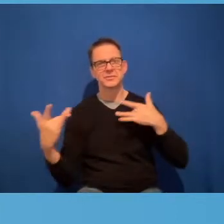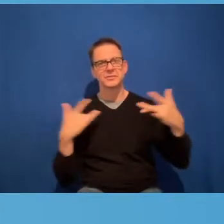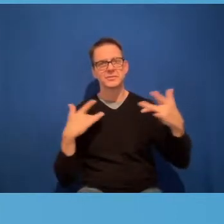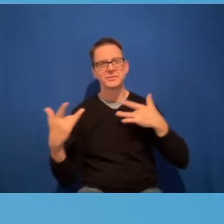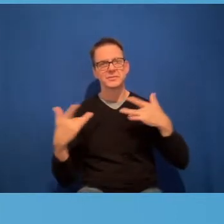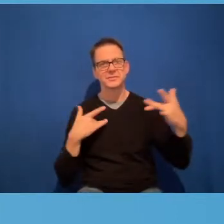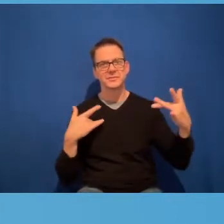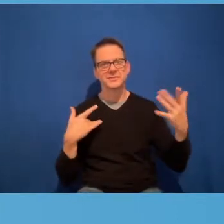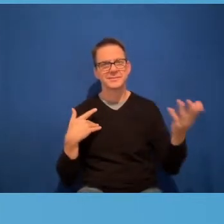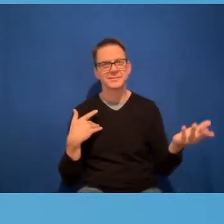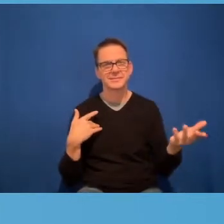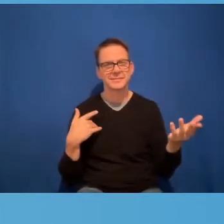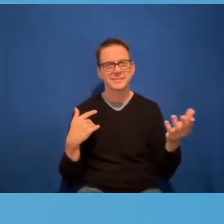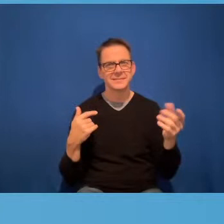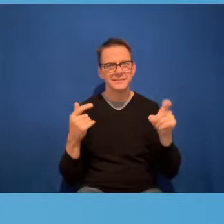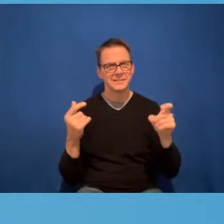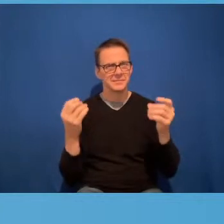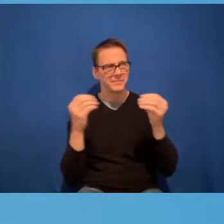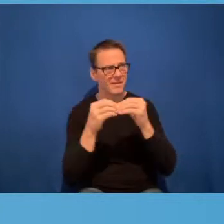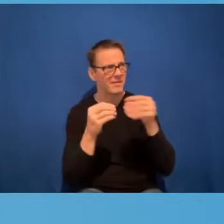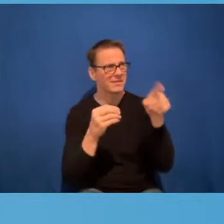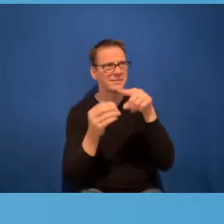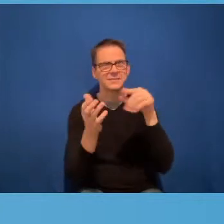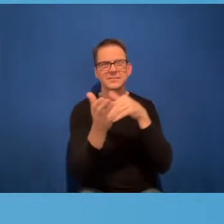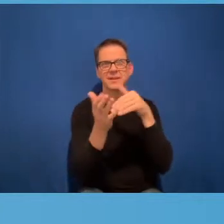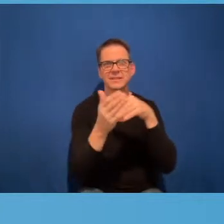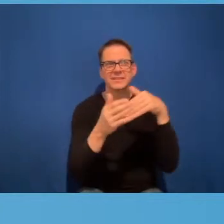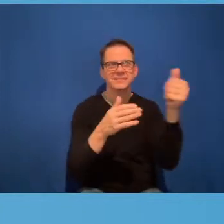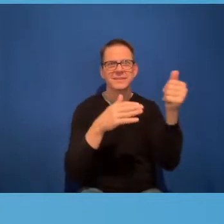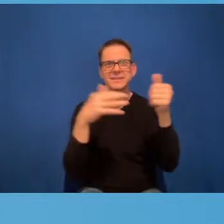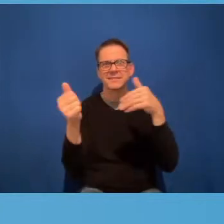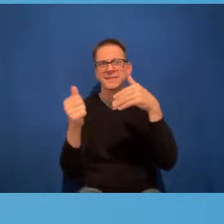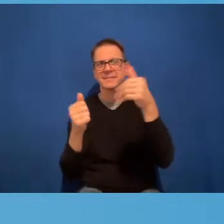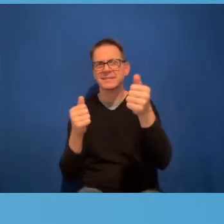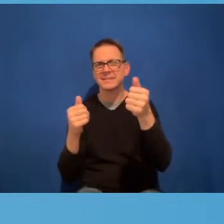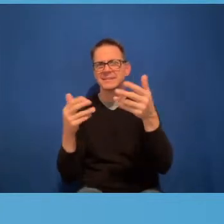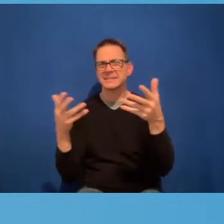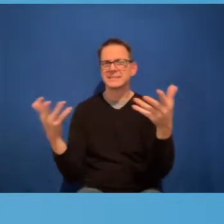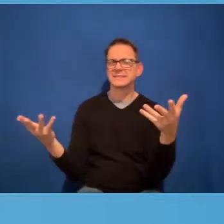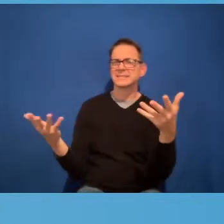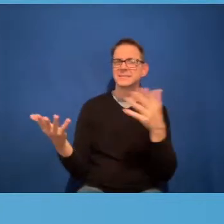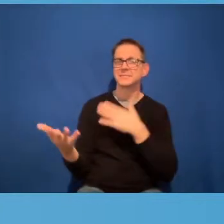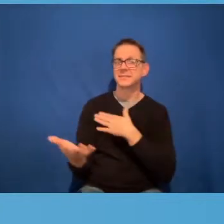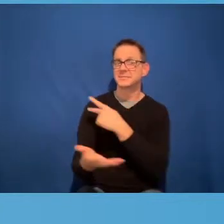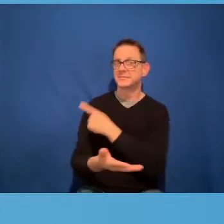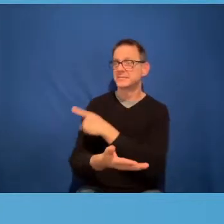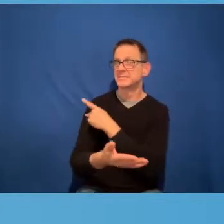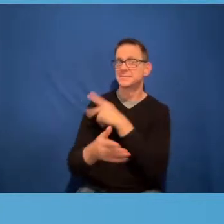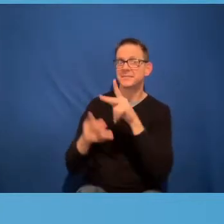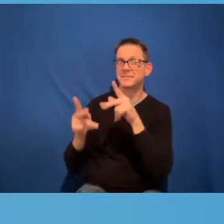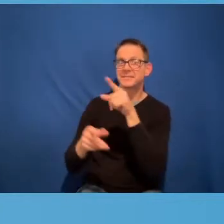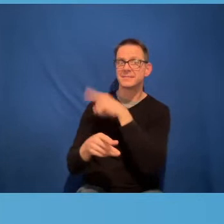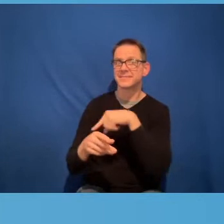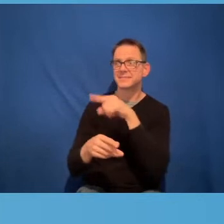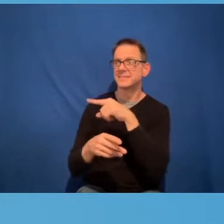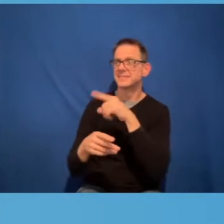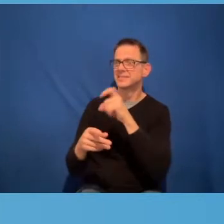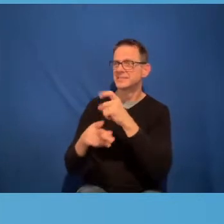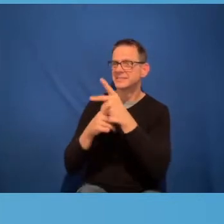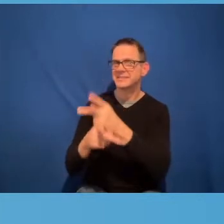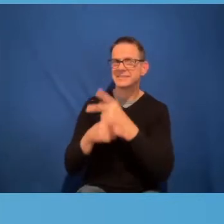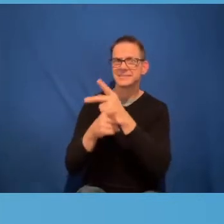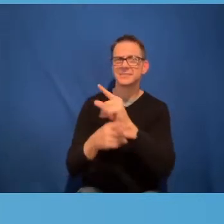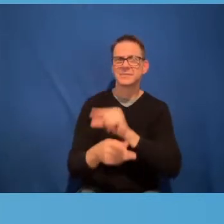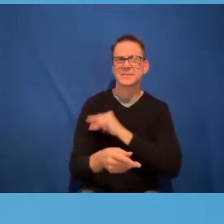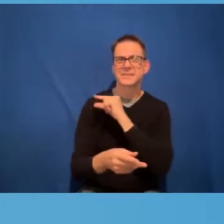know that more doctors are leaving, so to provide quality care to my patients, I'm seeing a lot of walk-ins as well